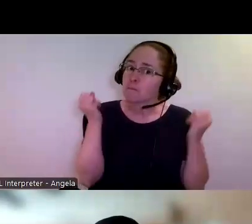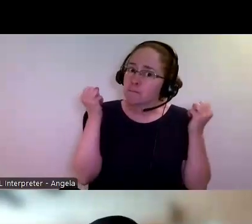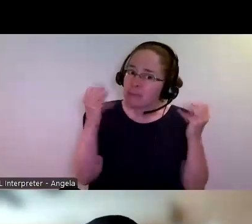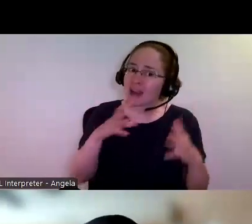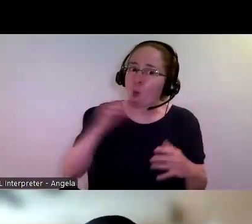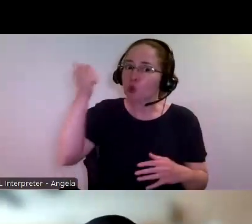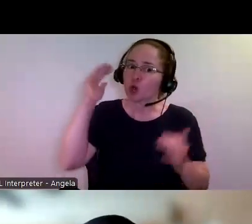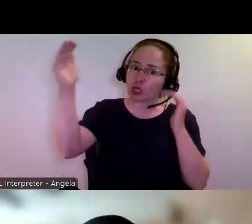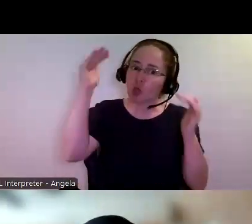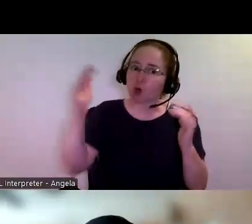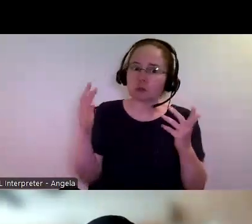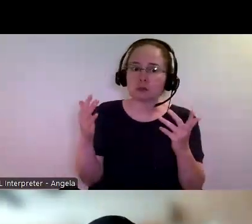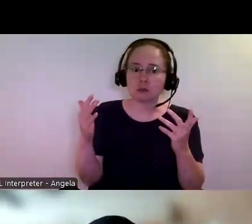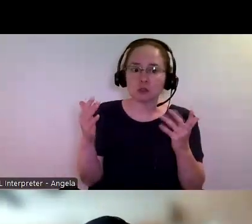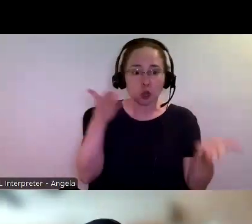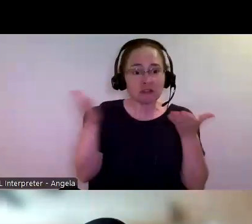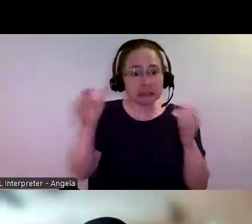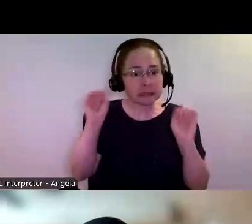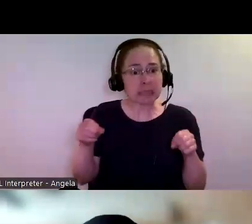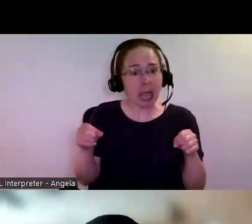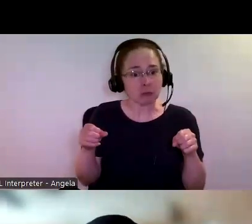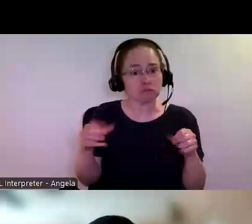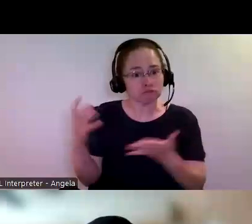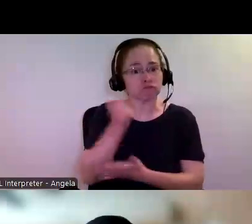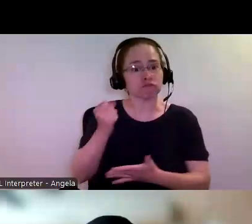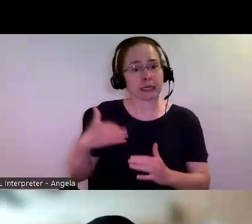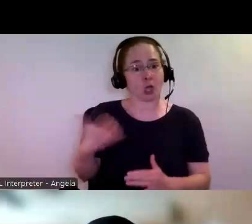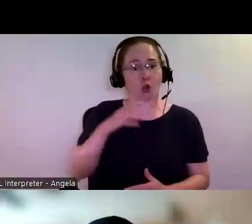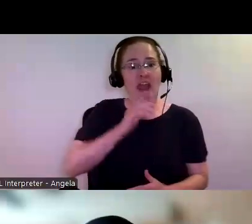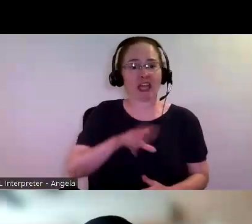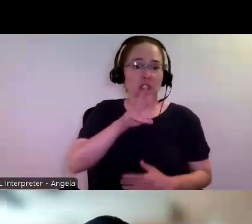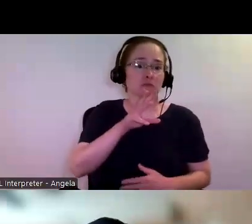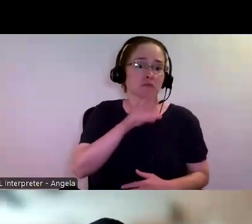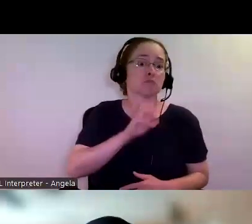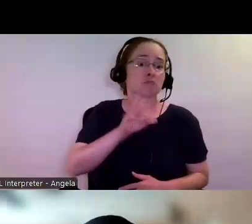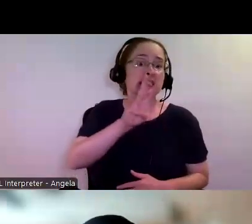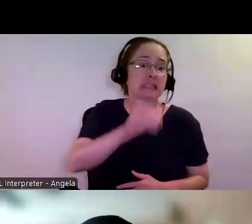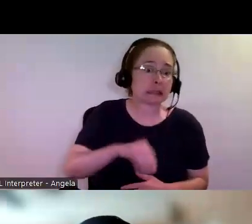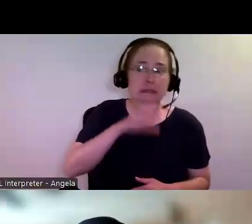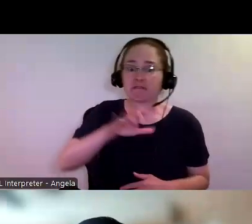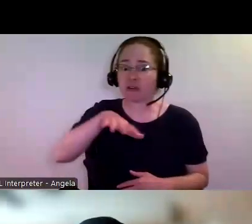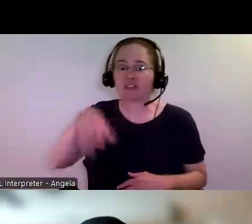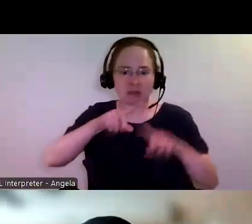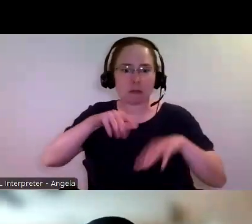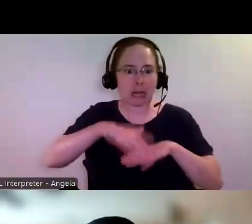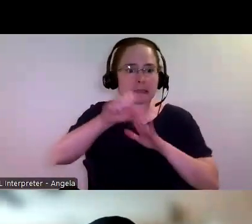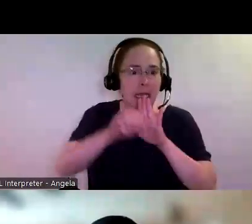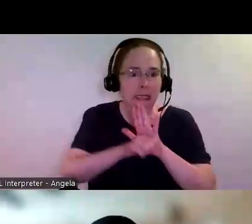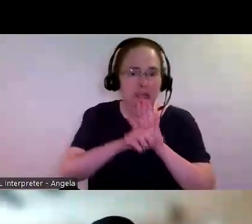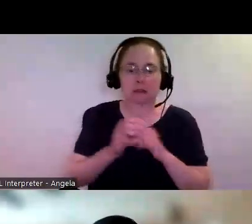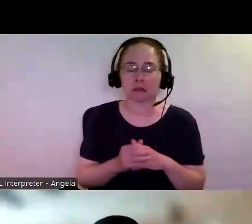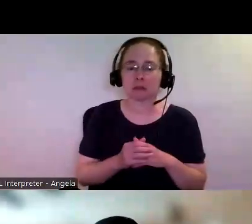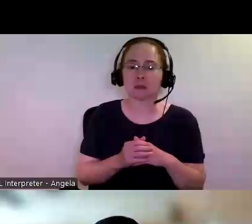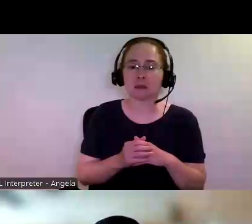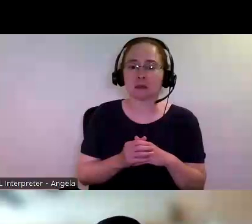older adult act services can be accessed at younger ages, at 60, in some states at 55. And then when we